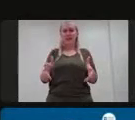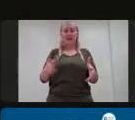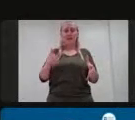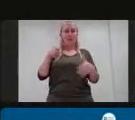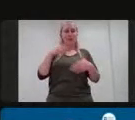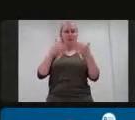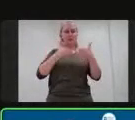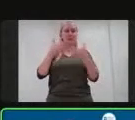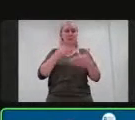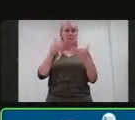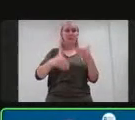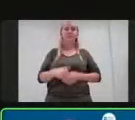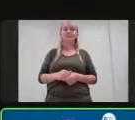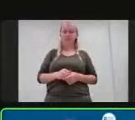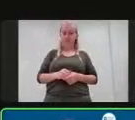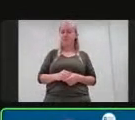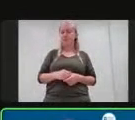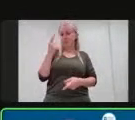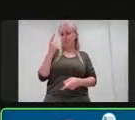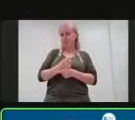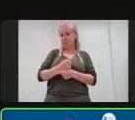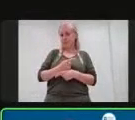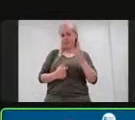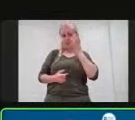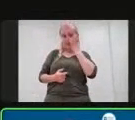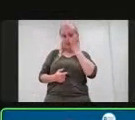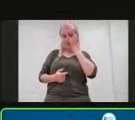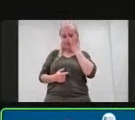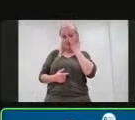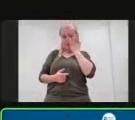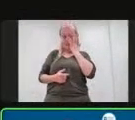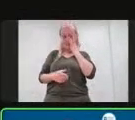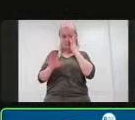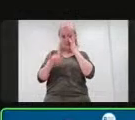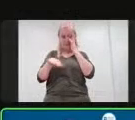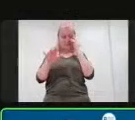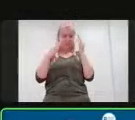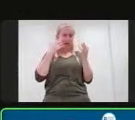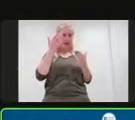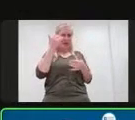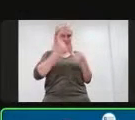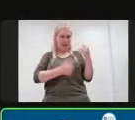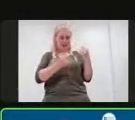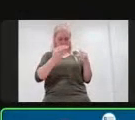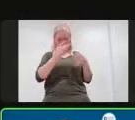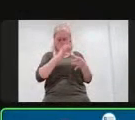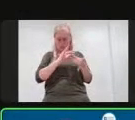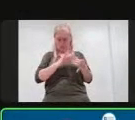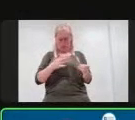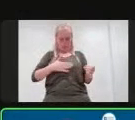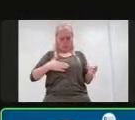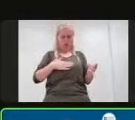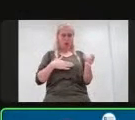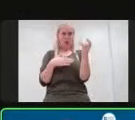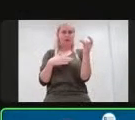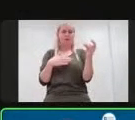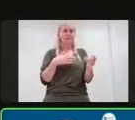time. Yep. And so these last few comments, I really appreciate